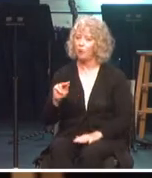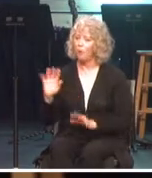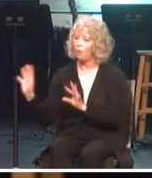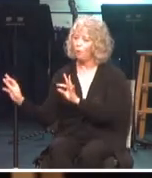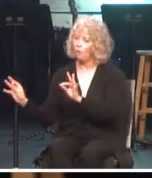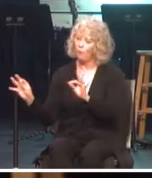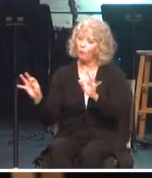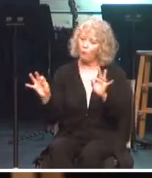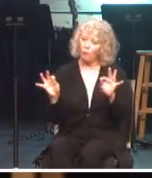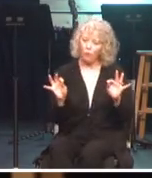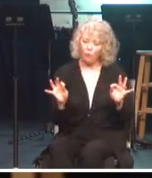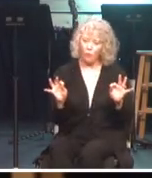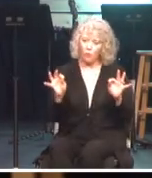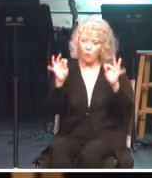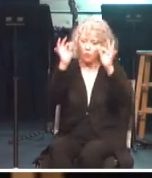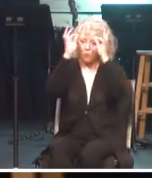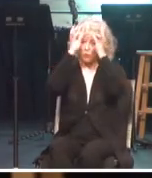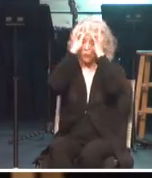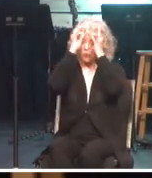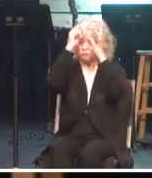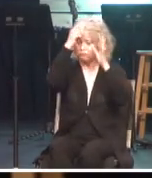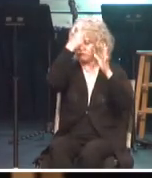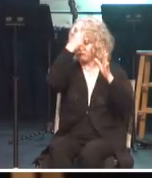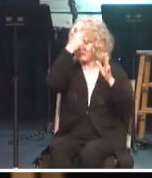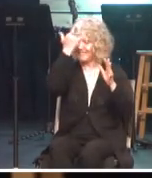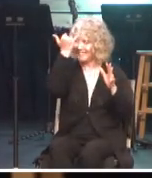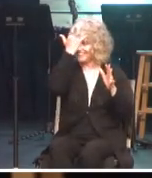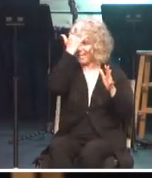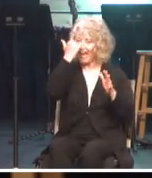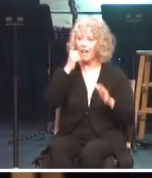Now, the gospel is to be in our minds daily,